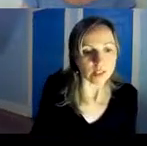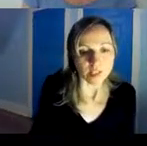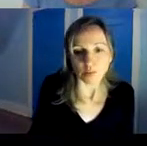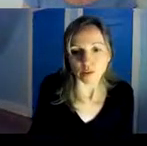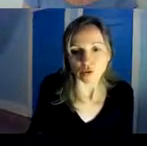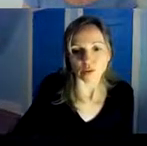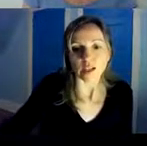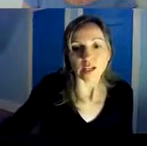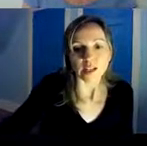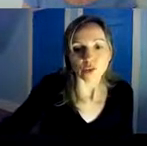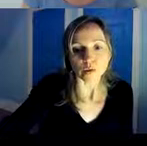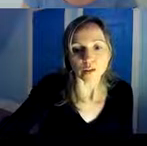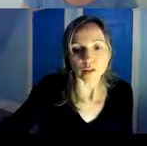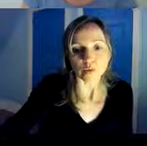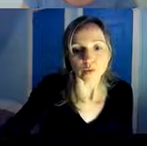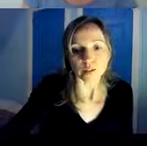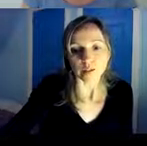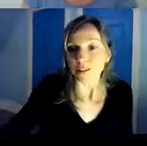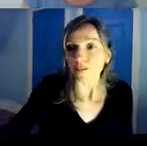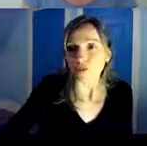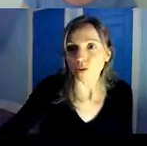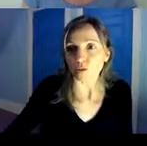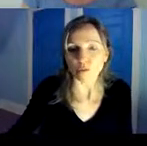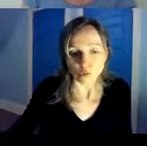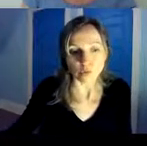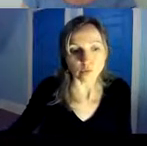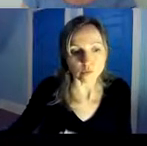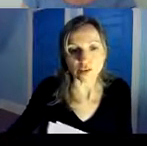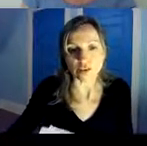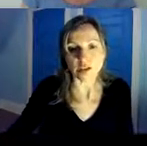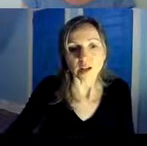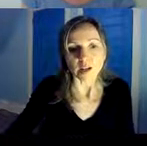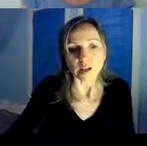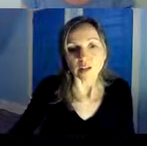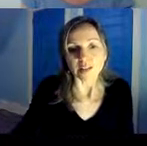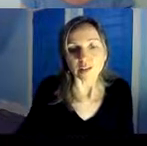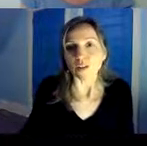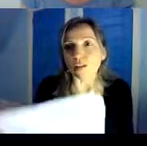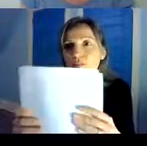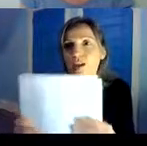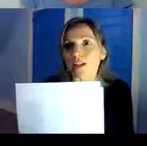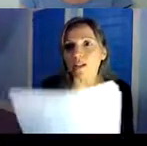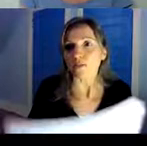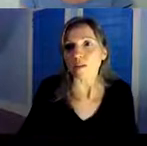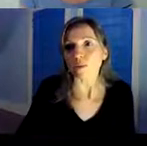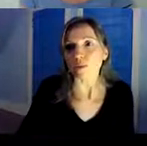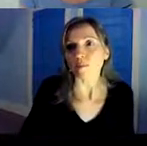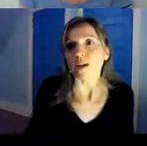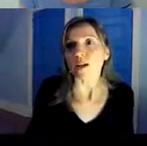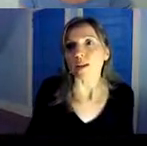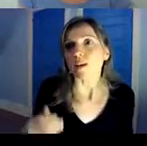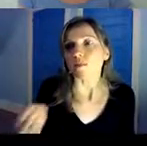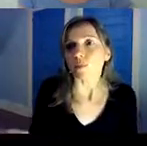What else can we say about control? In Toronto, the city of Toronto, so Toronto Forestry, it does a lot of cutting of